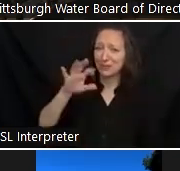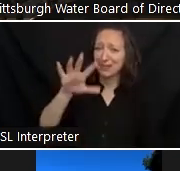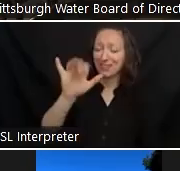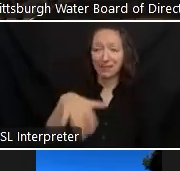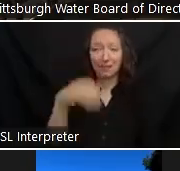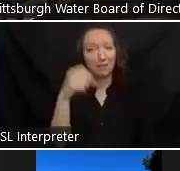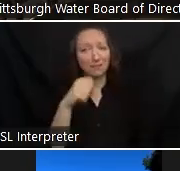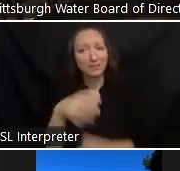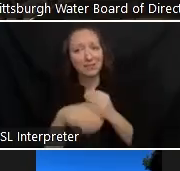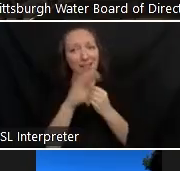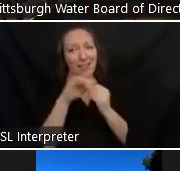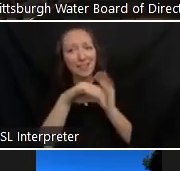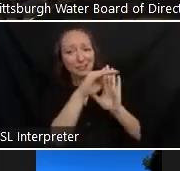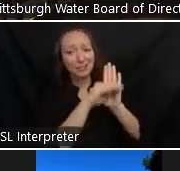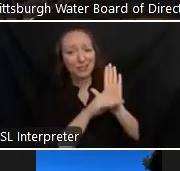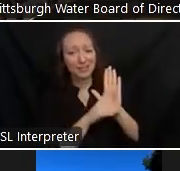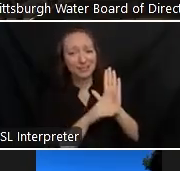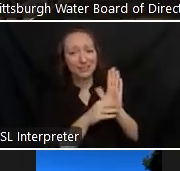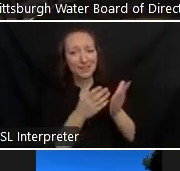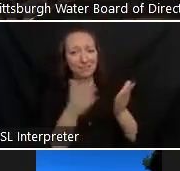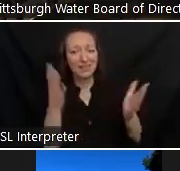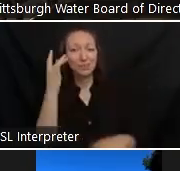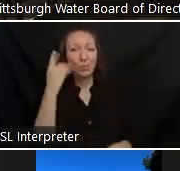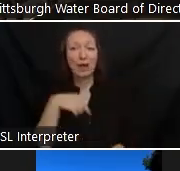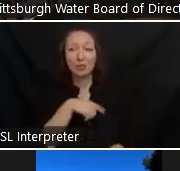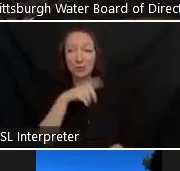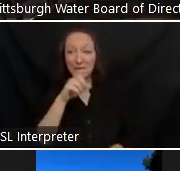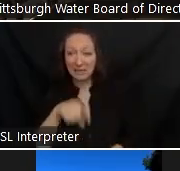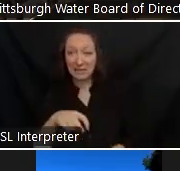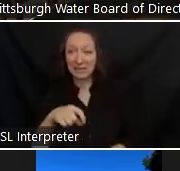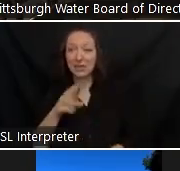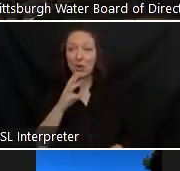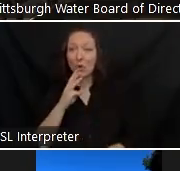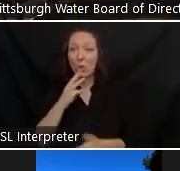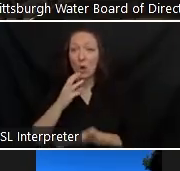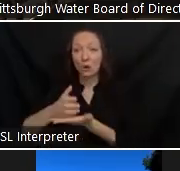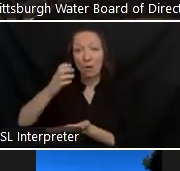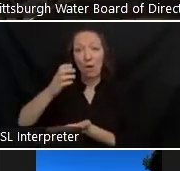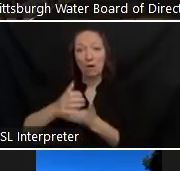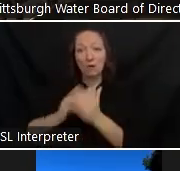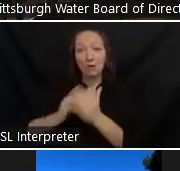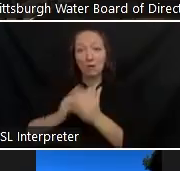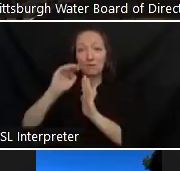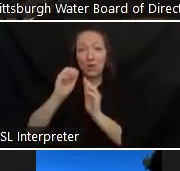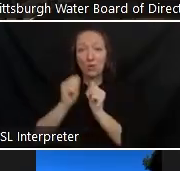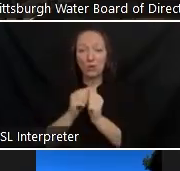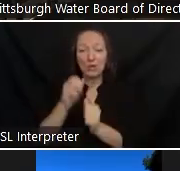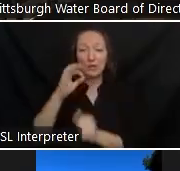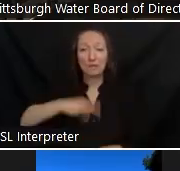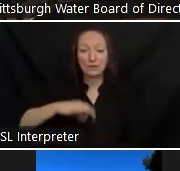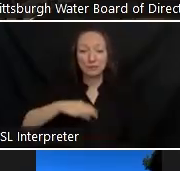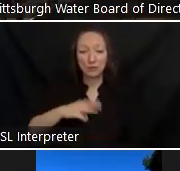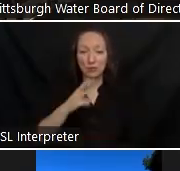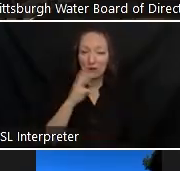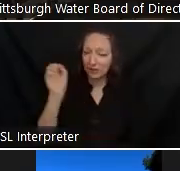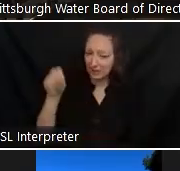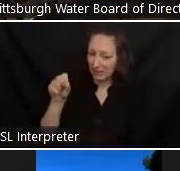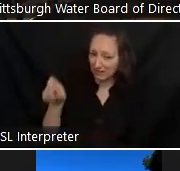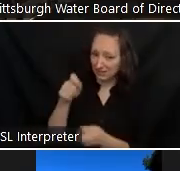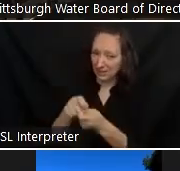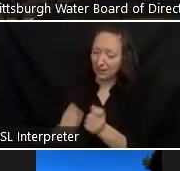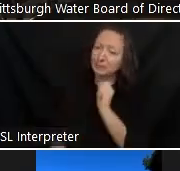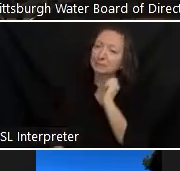of why we should fill up our water bottles with Pittsburgh water. Yes. Precisely. Yeah,